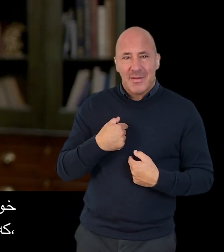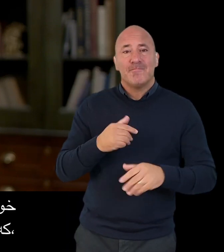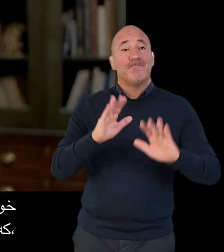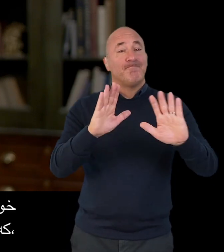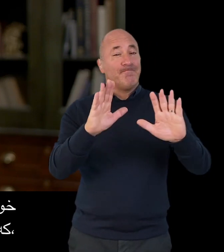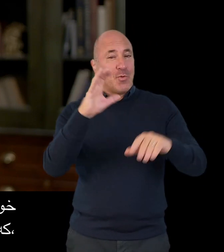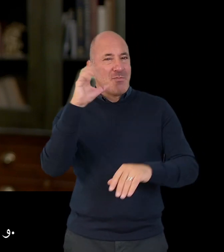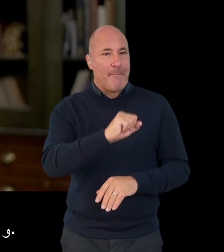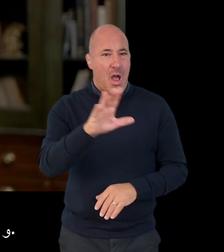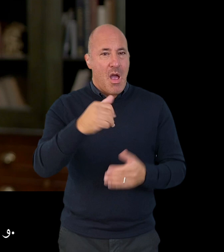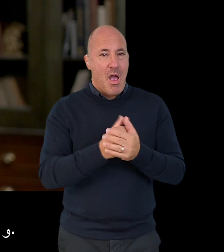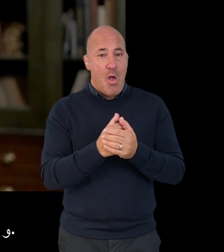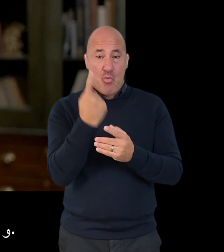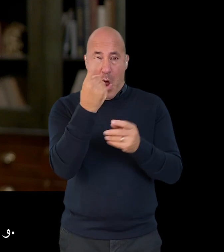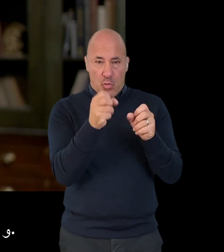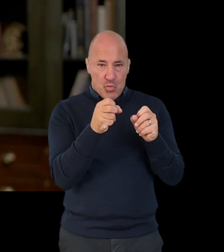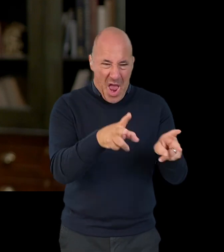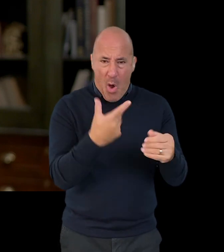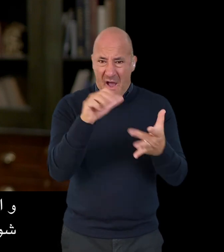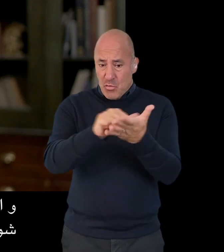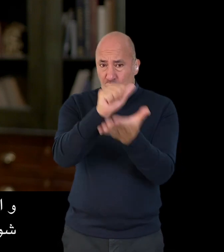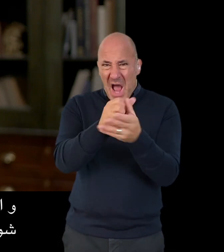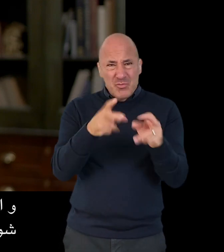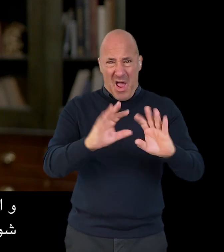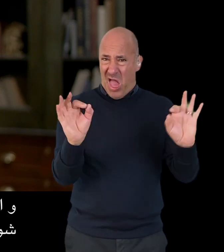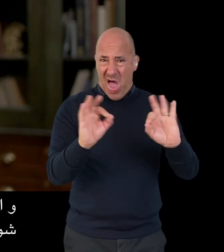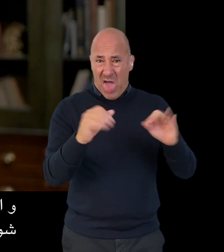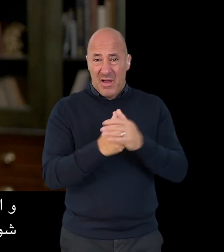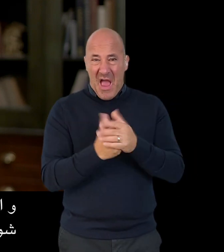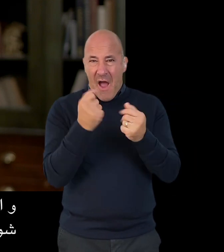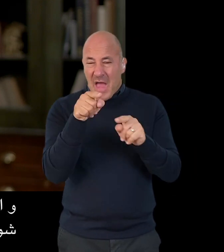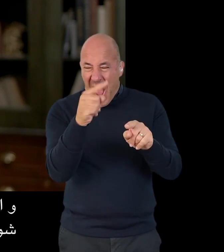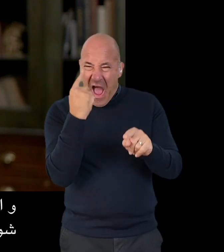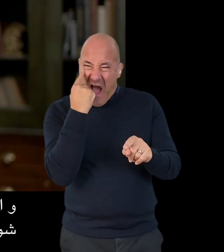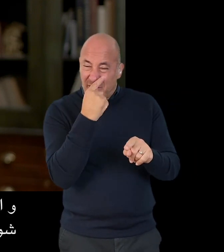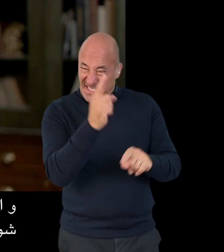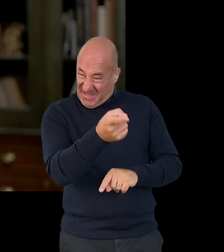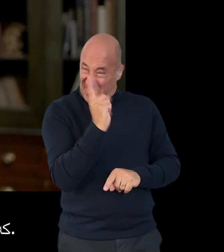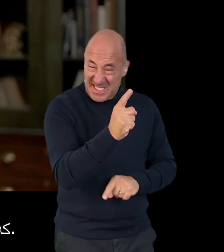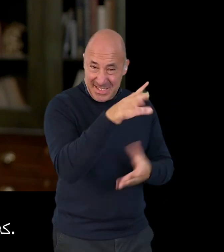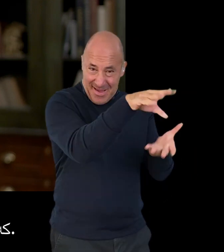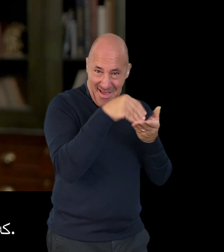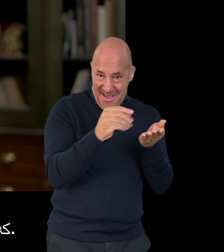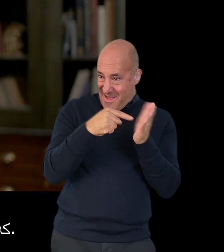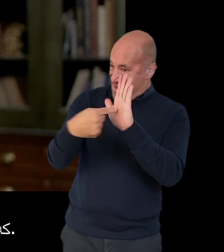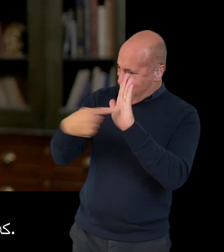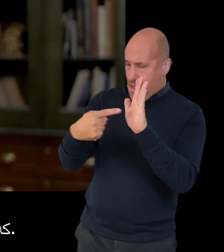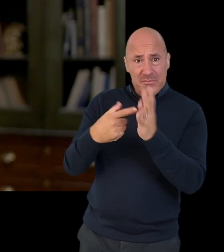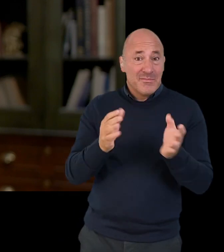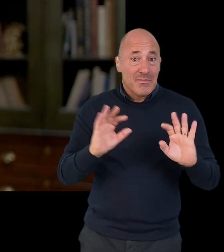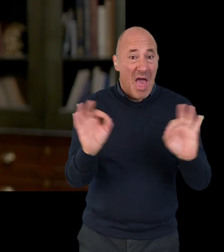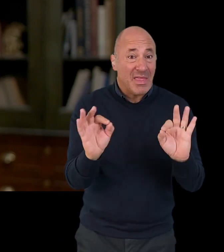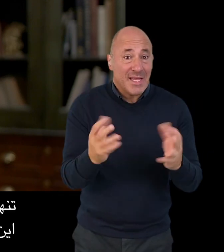is no one way, there is no right way. There is no particular piece of evidence that will prove it for